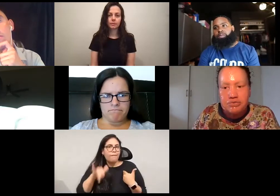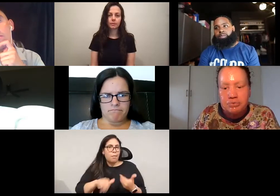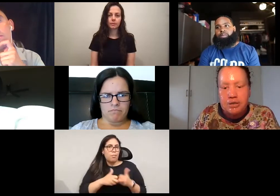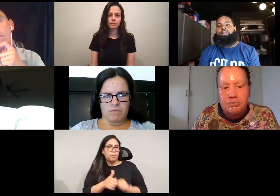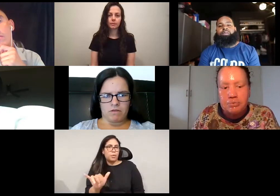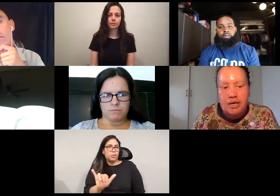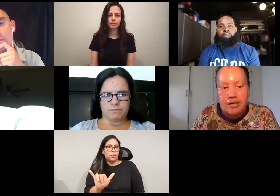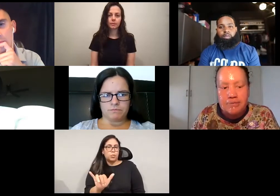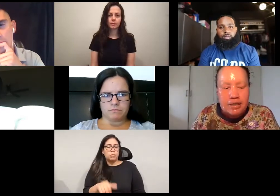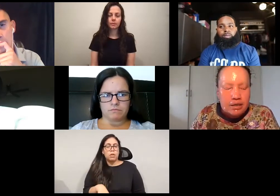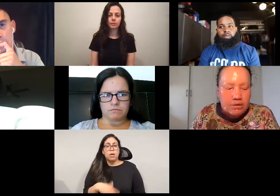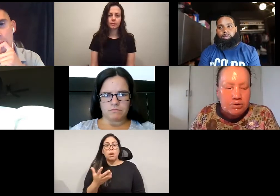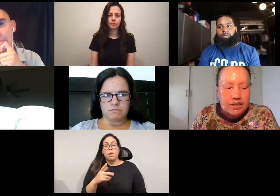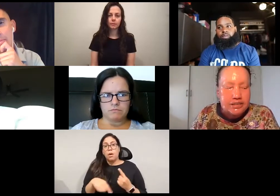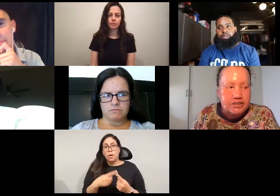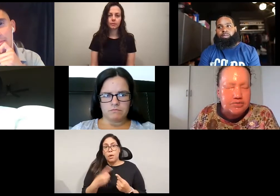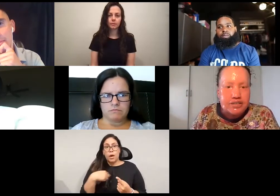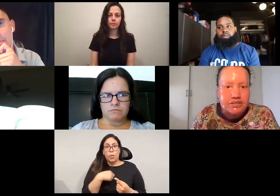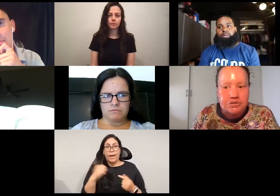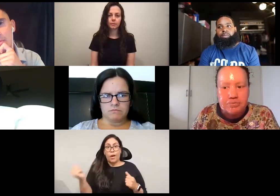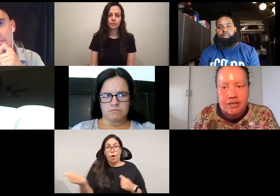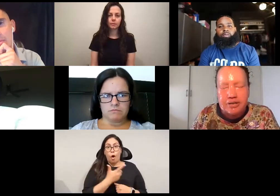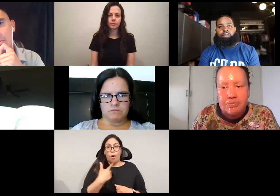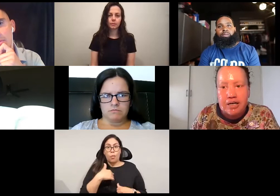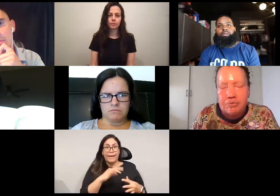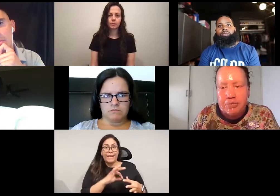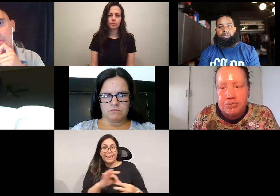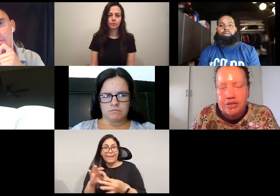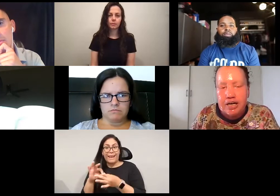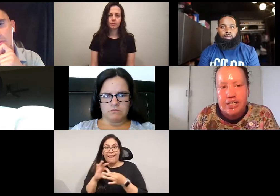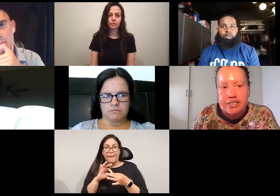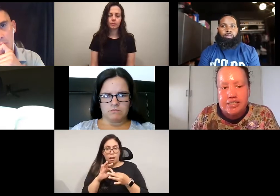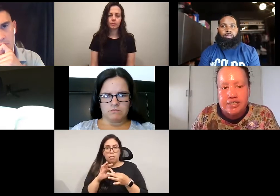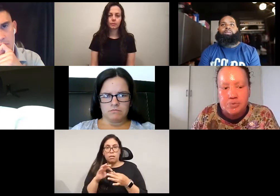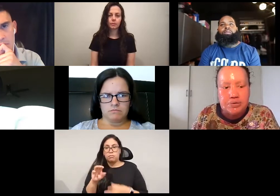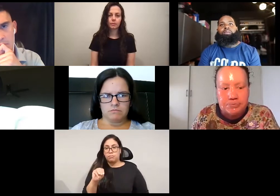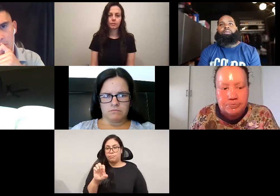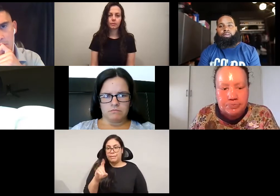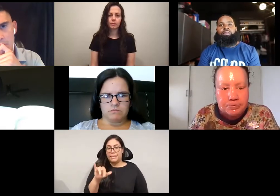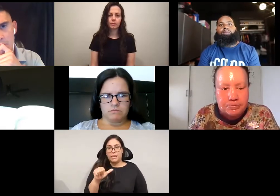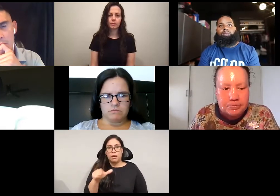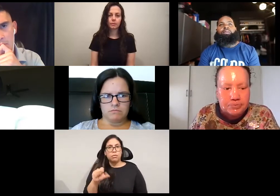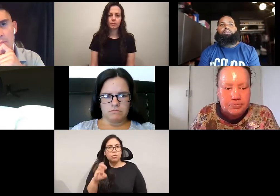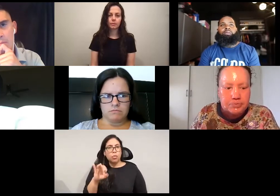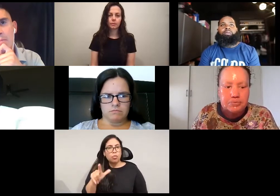so when we are all connected via social media, it can be hard when people don't have that access as well.